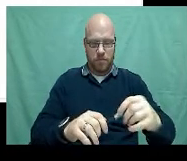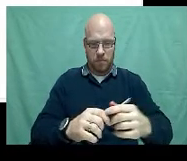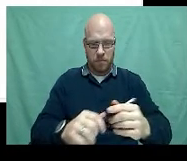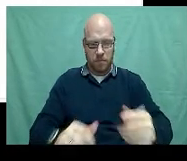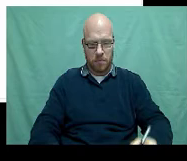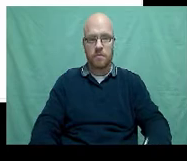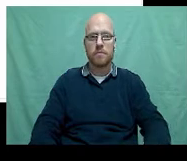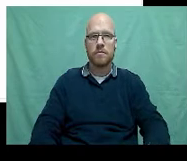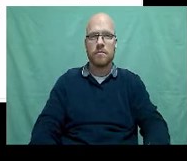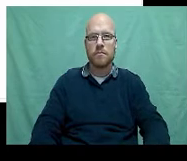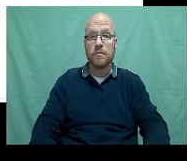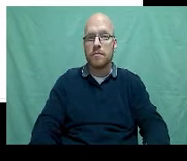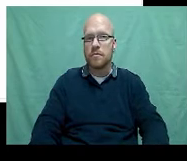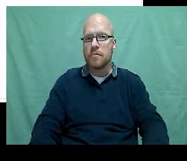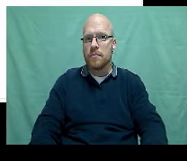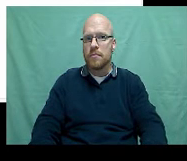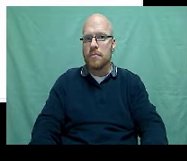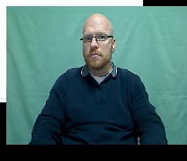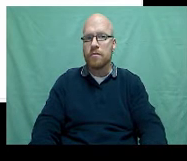c.